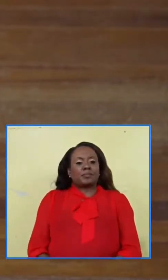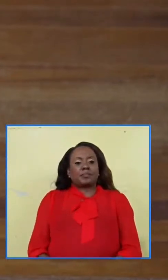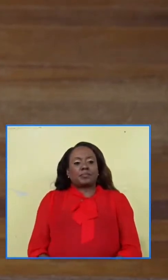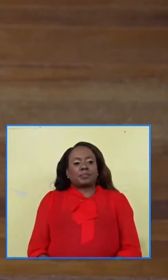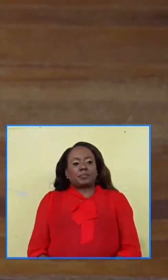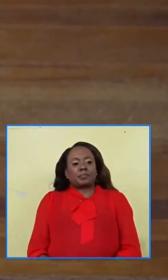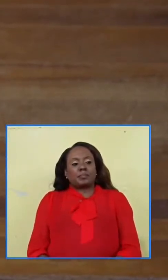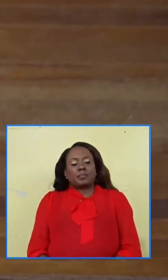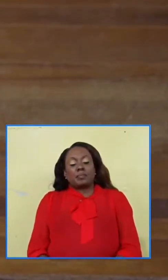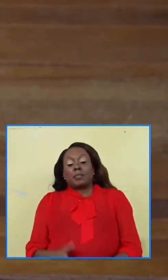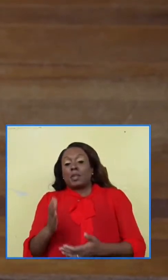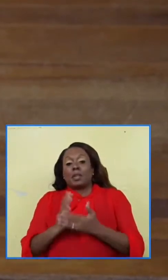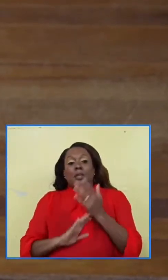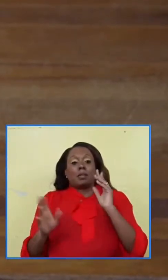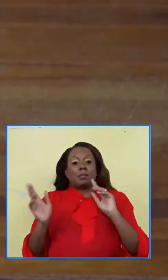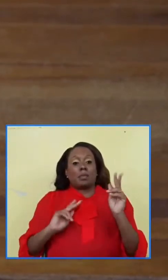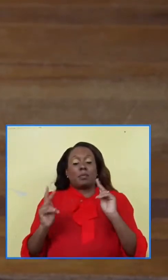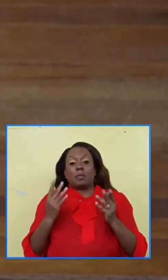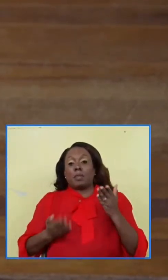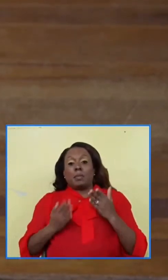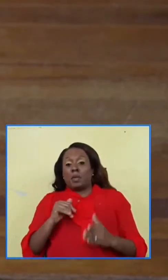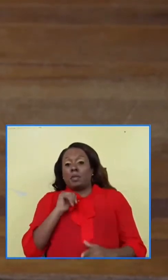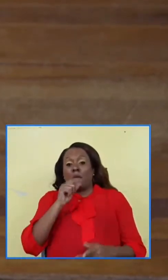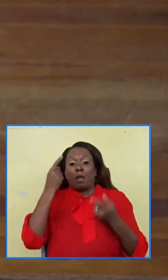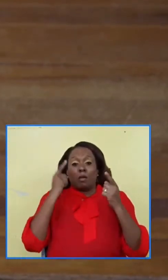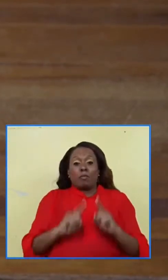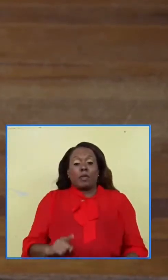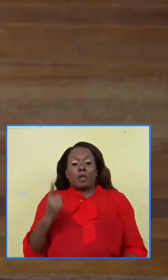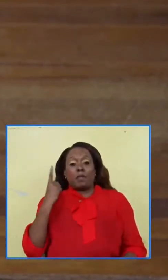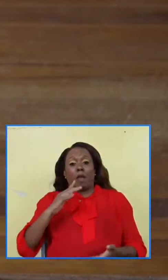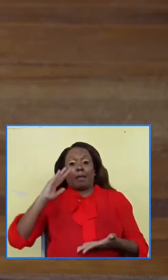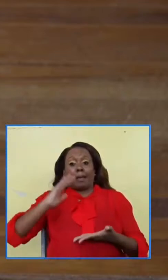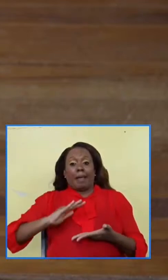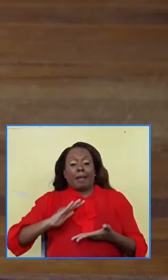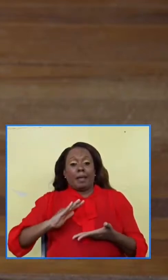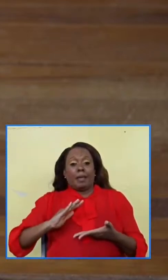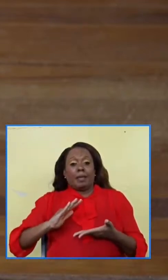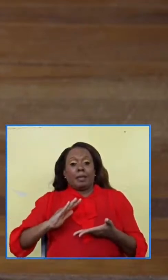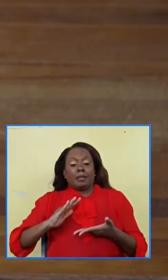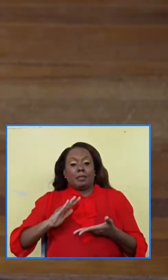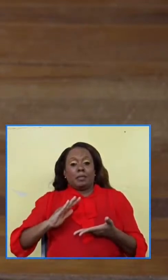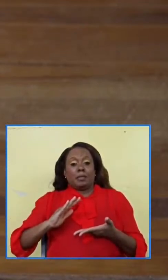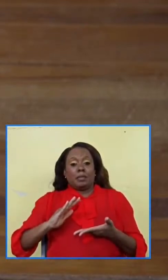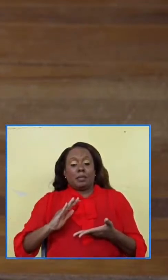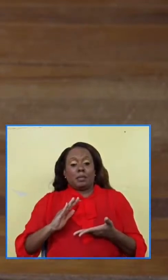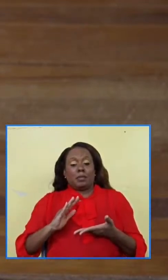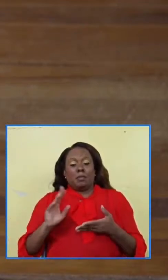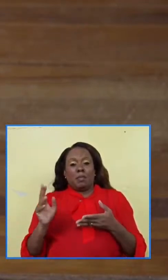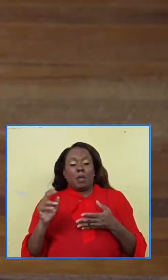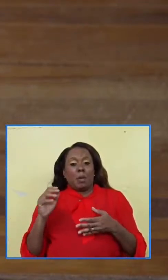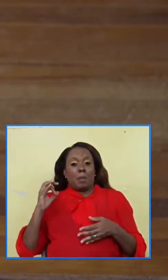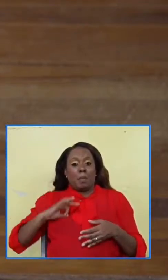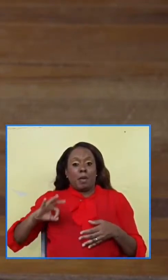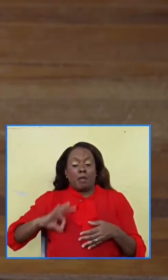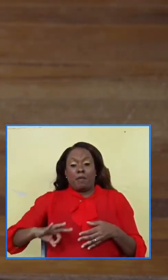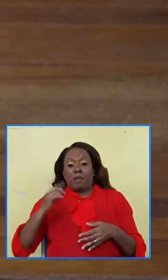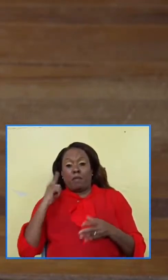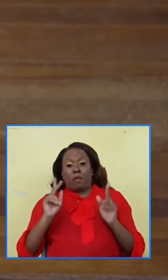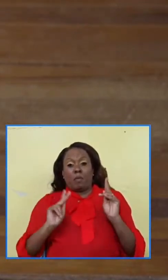you to cut unemployment benefits from 6 months to 1